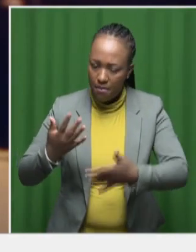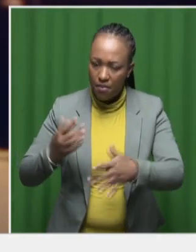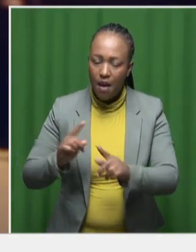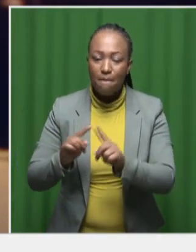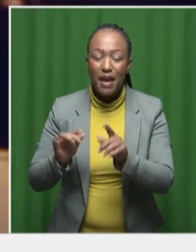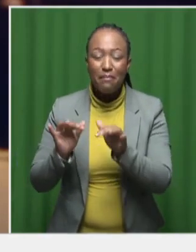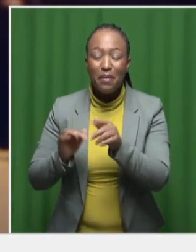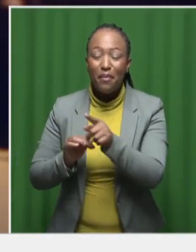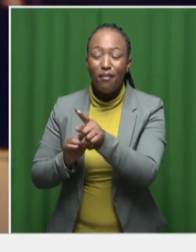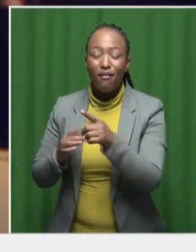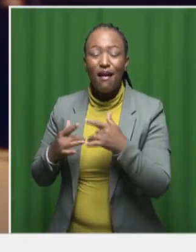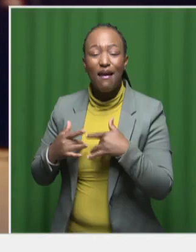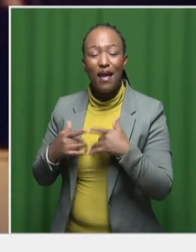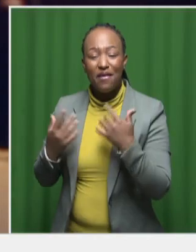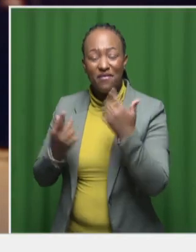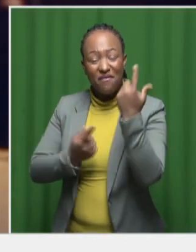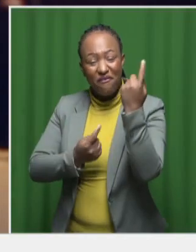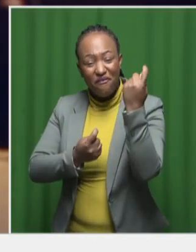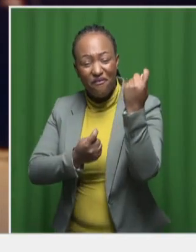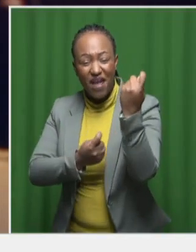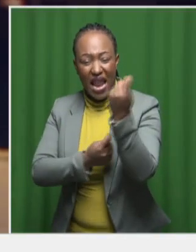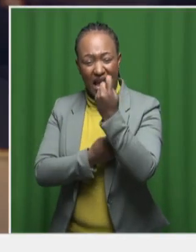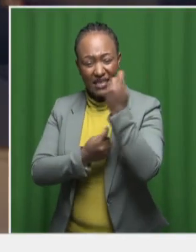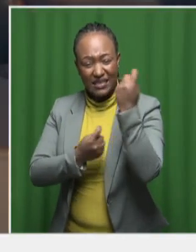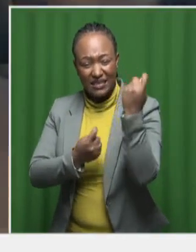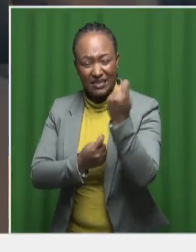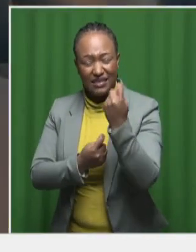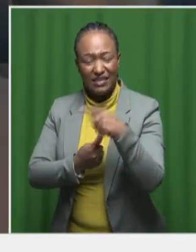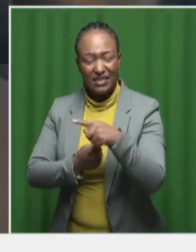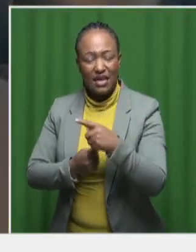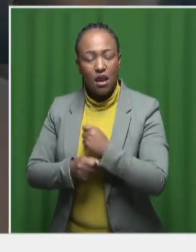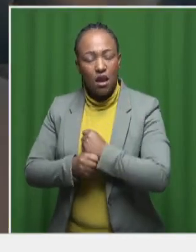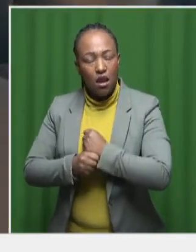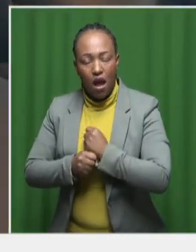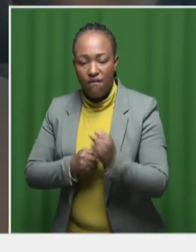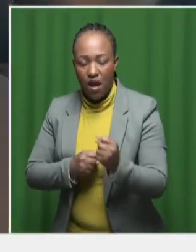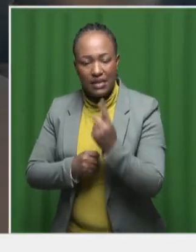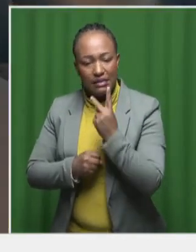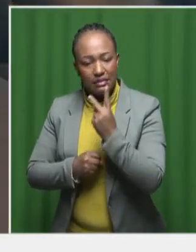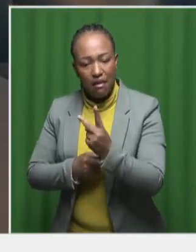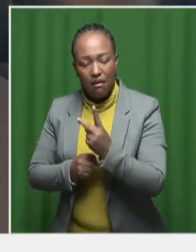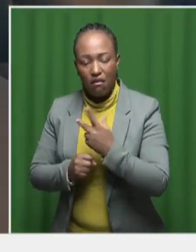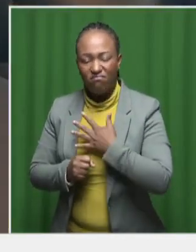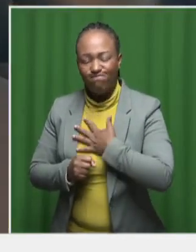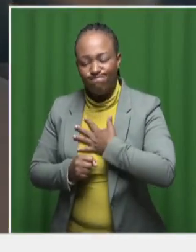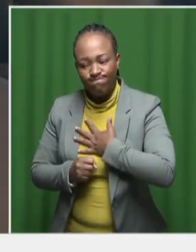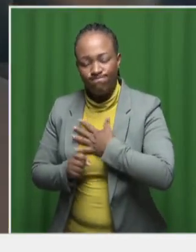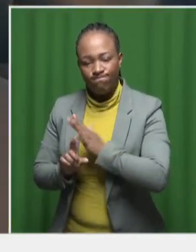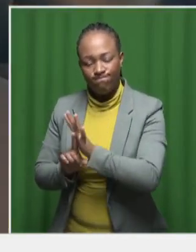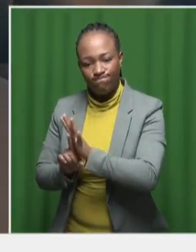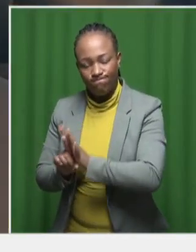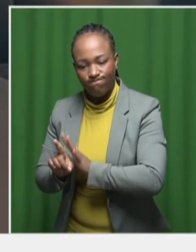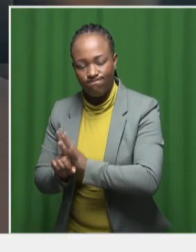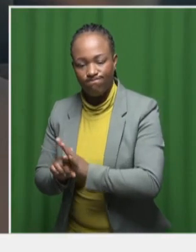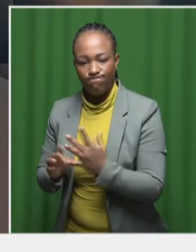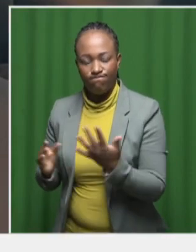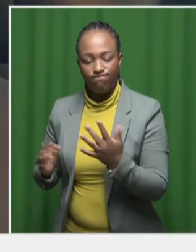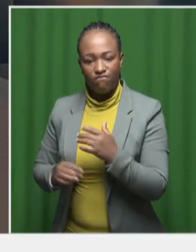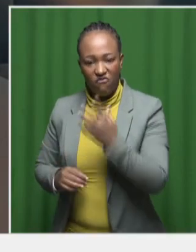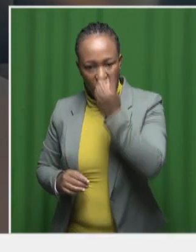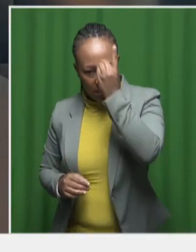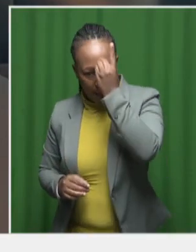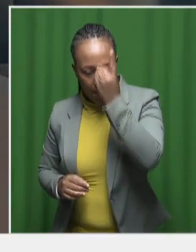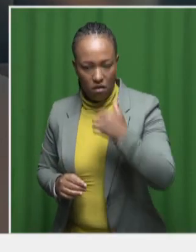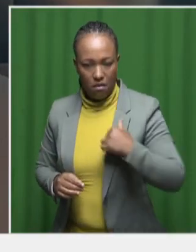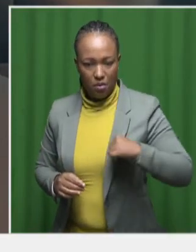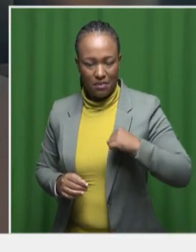desperate villagers that have not seen or felt a single bit of empathy from the eThekwini municipality, this is